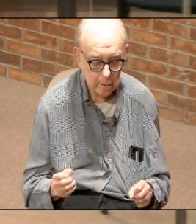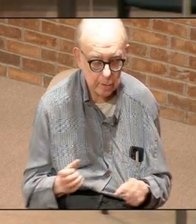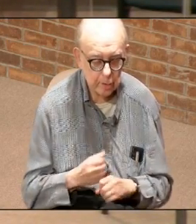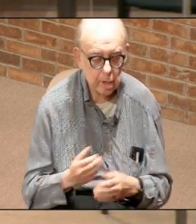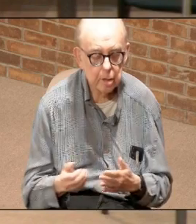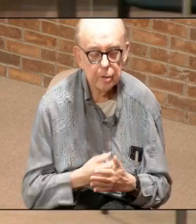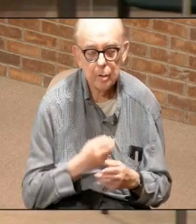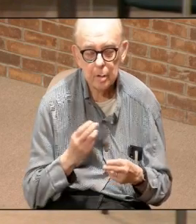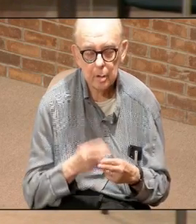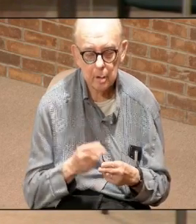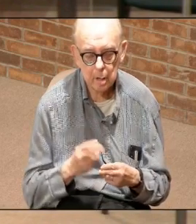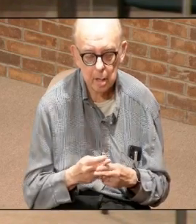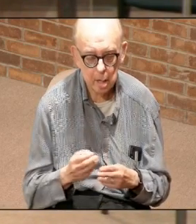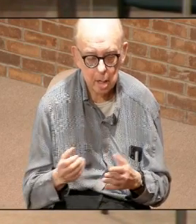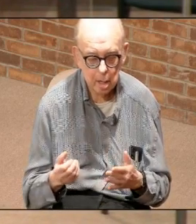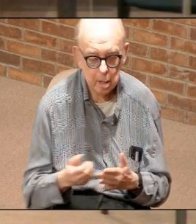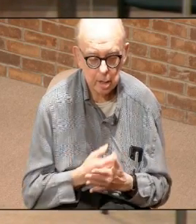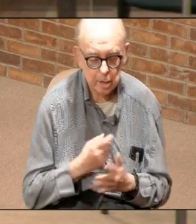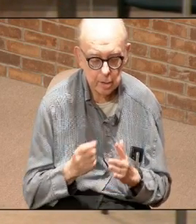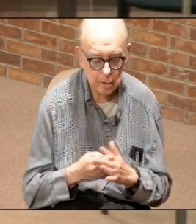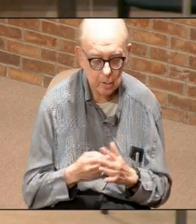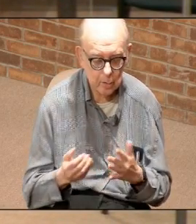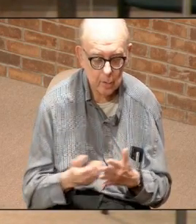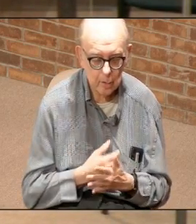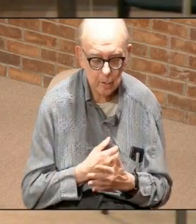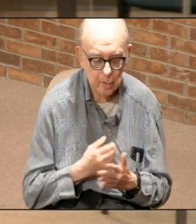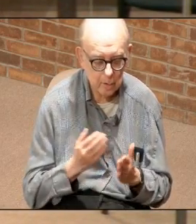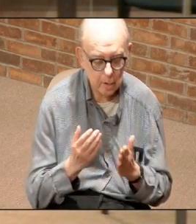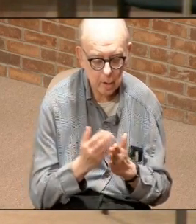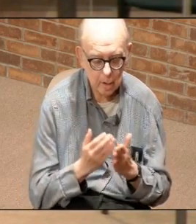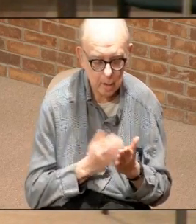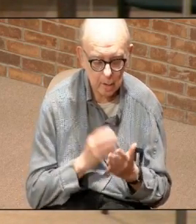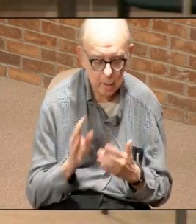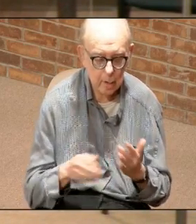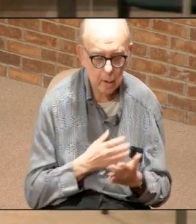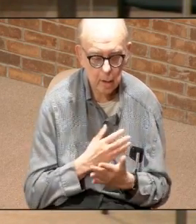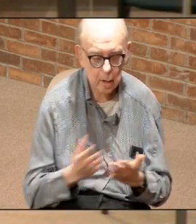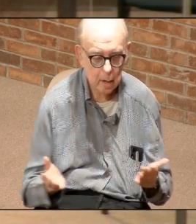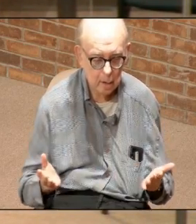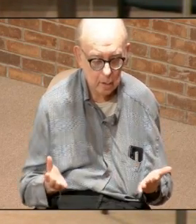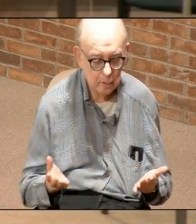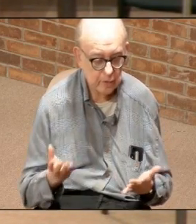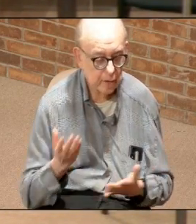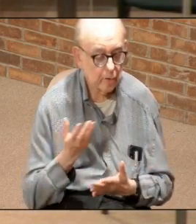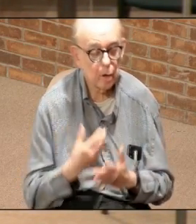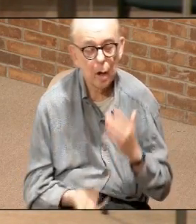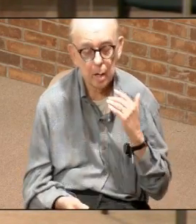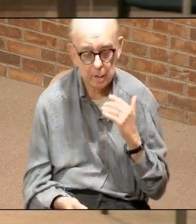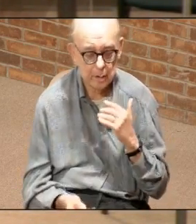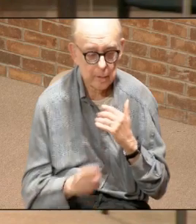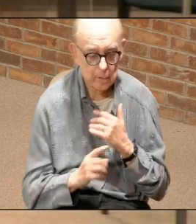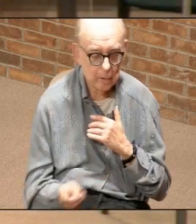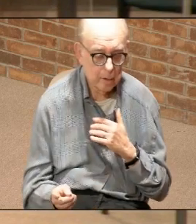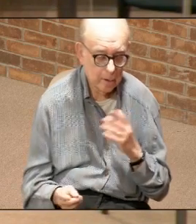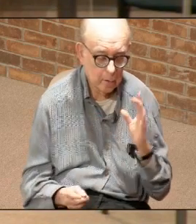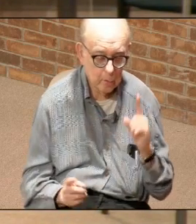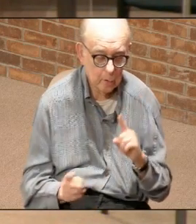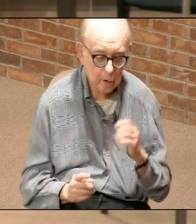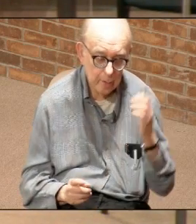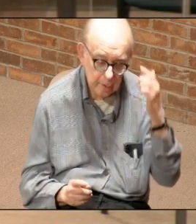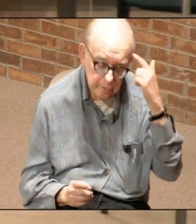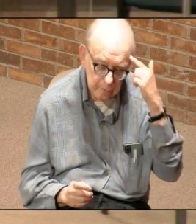name. You got a new beginning. You got a new slate. And all of these things are gone. They're only in your